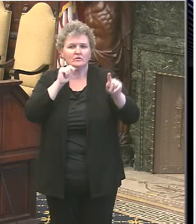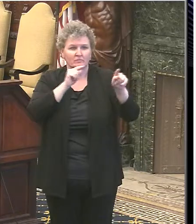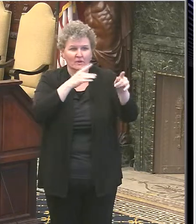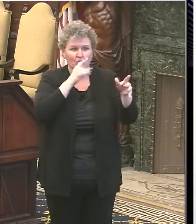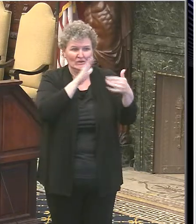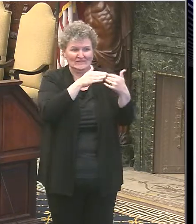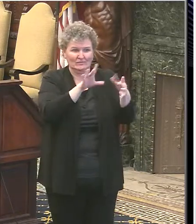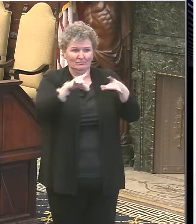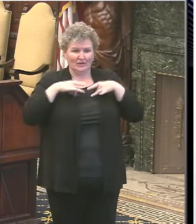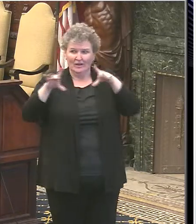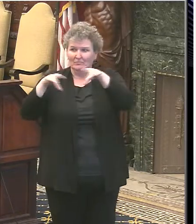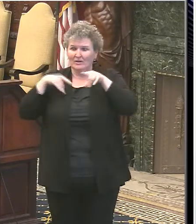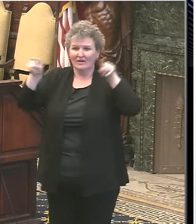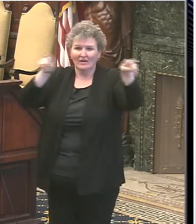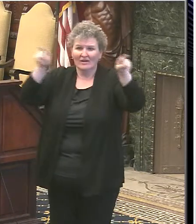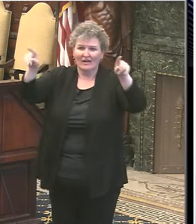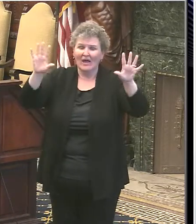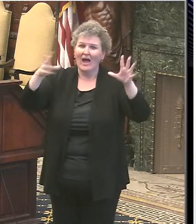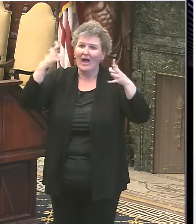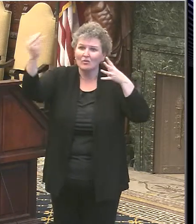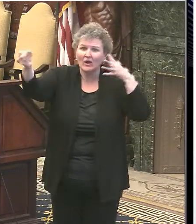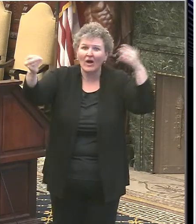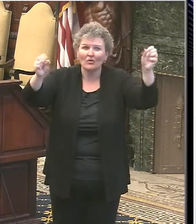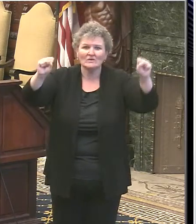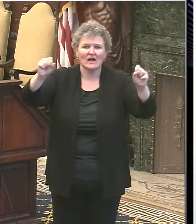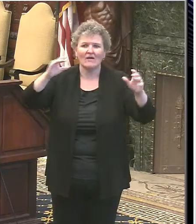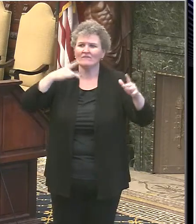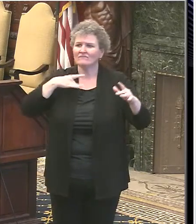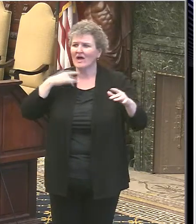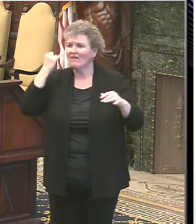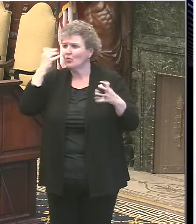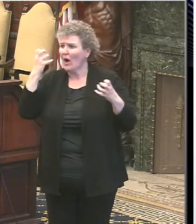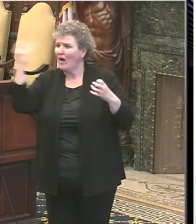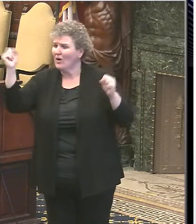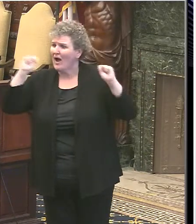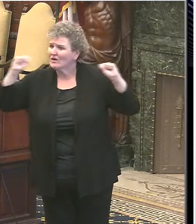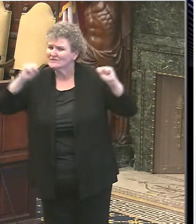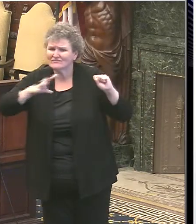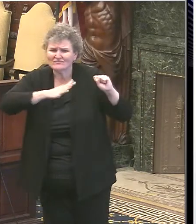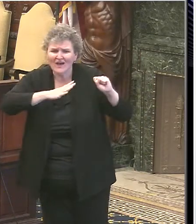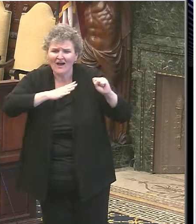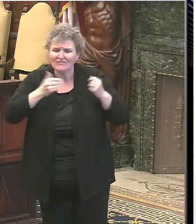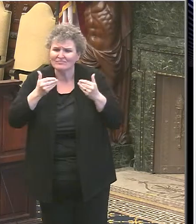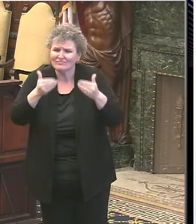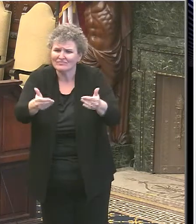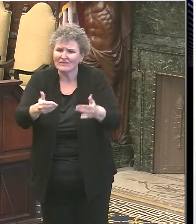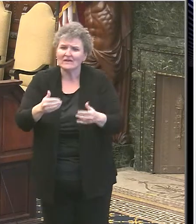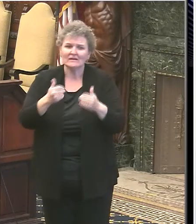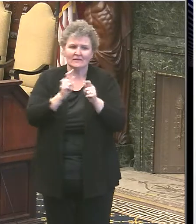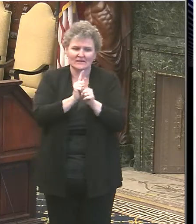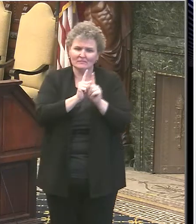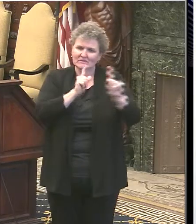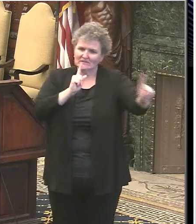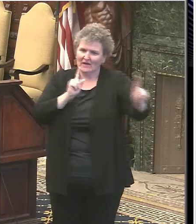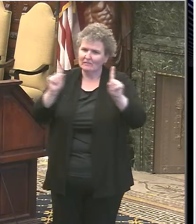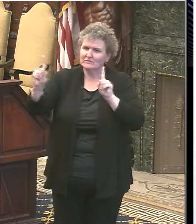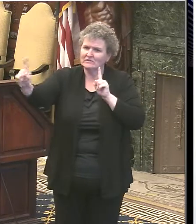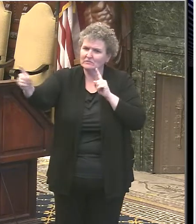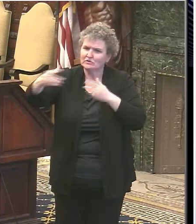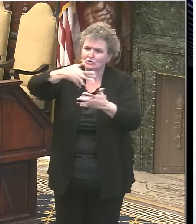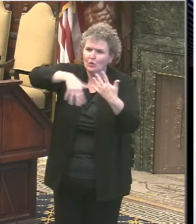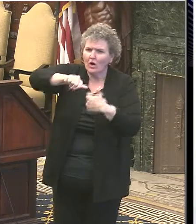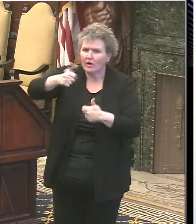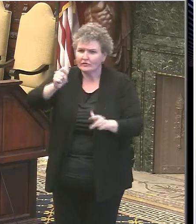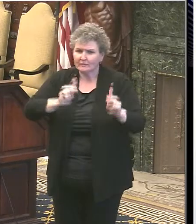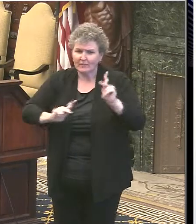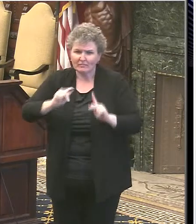Now, if you have to go out, for example, you want to exercise, that's fine. Stay away from others. And when you're around anyone, anywhere, who's not a household